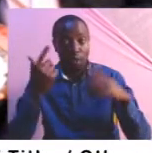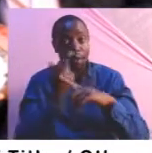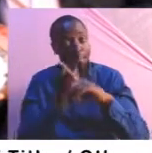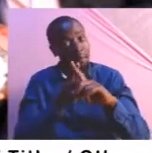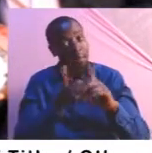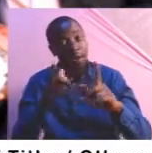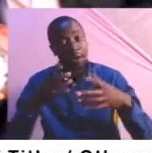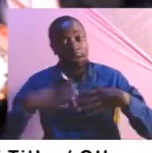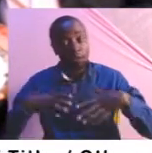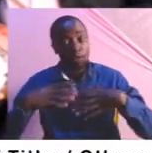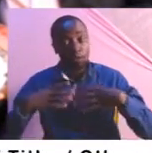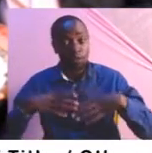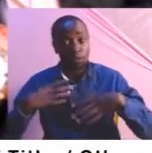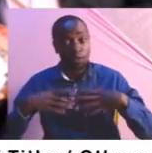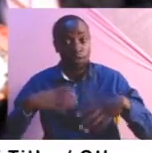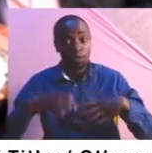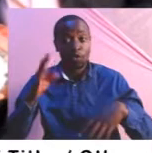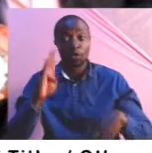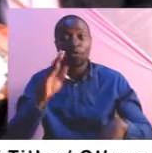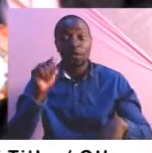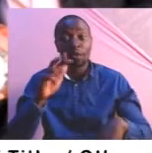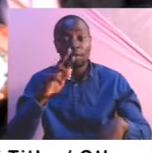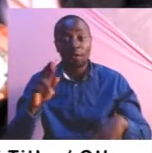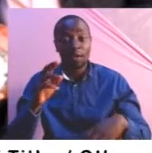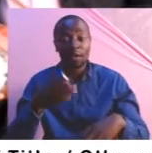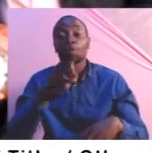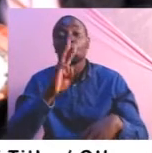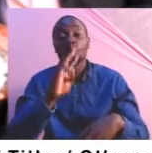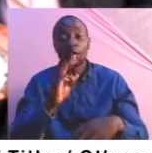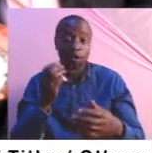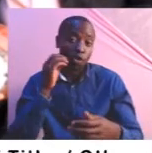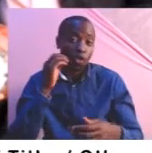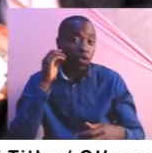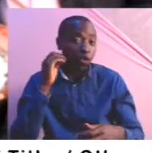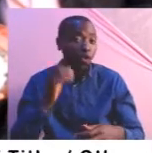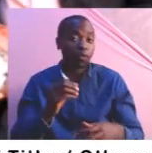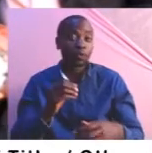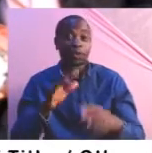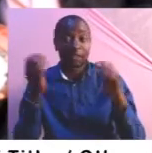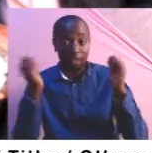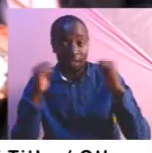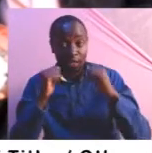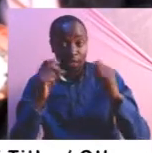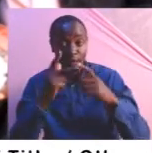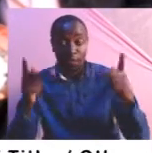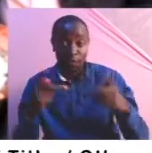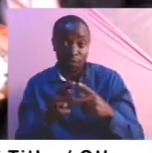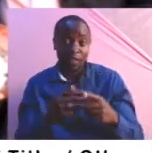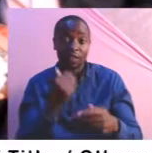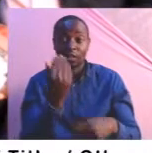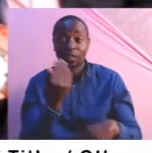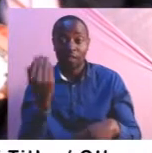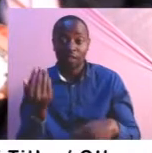But people are going to clubs to take wine. They are taking it to their homes and putting it in the free, and young children are